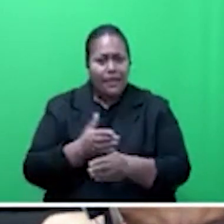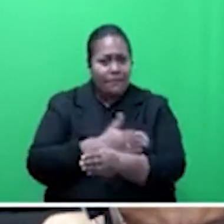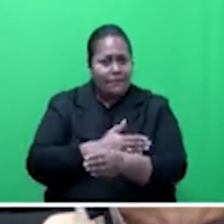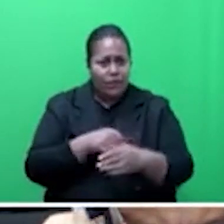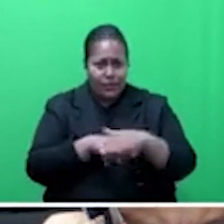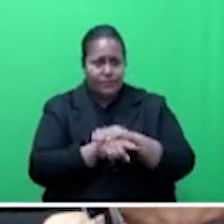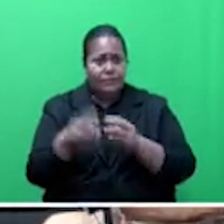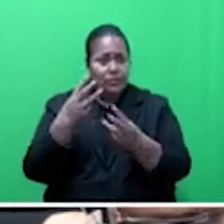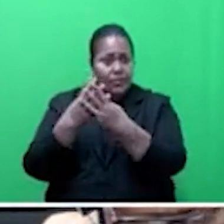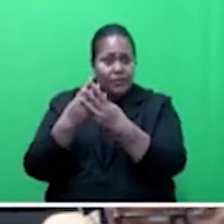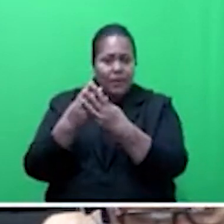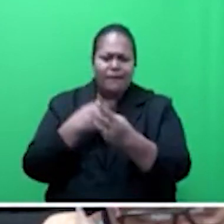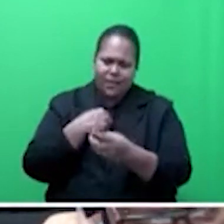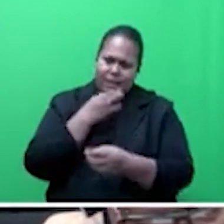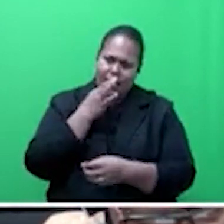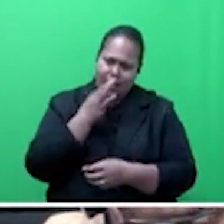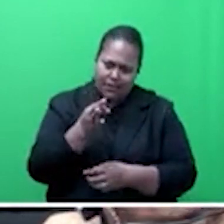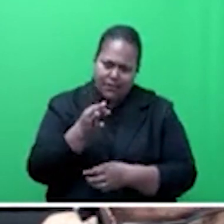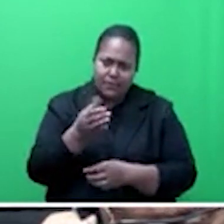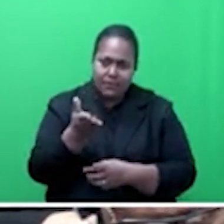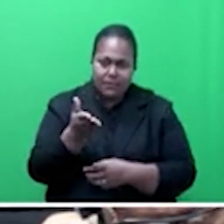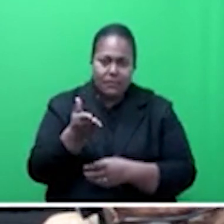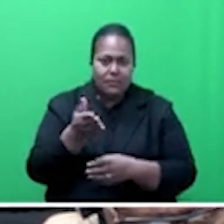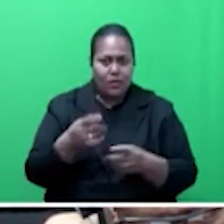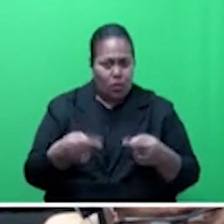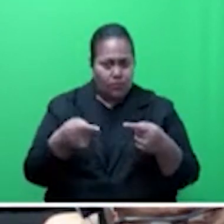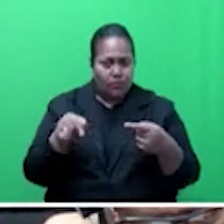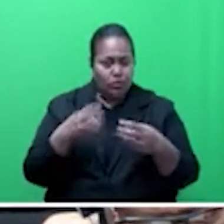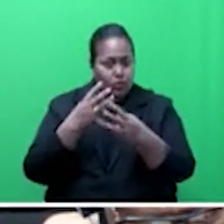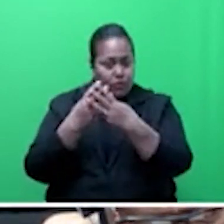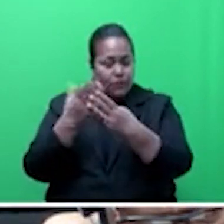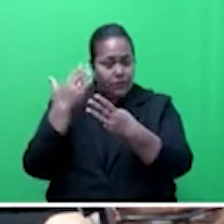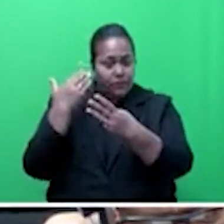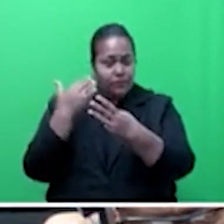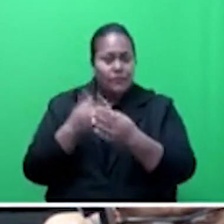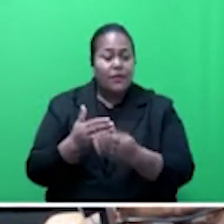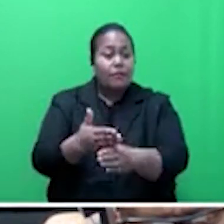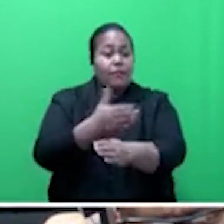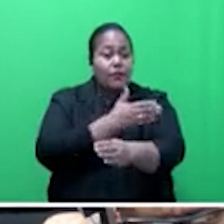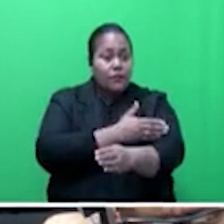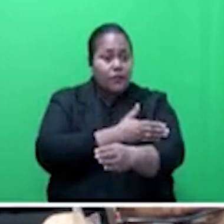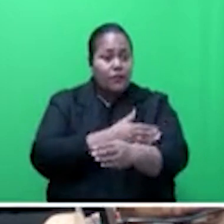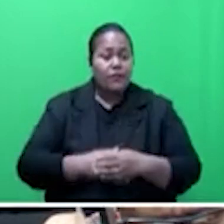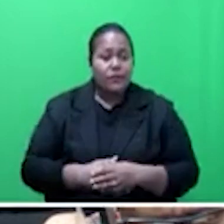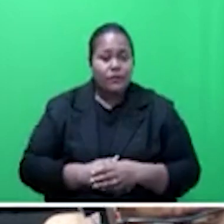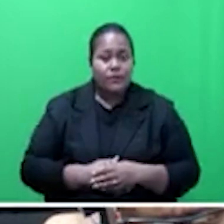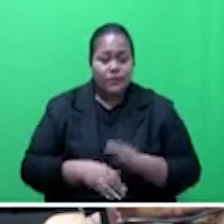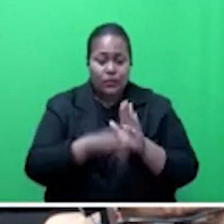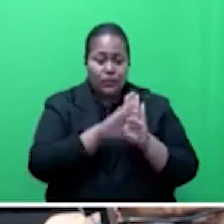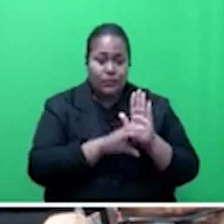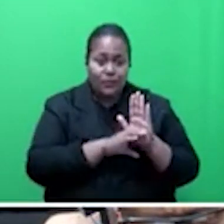the opposition then that previously, prior to under the previous